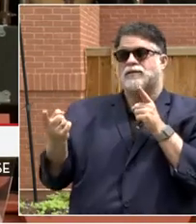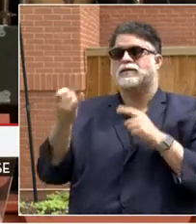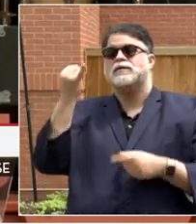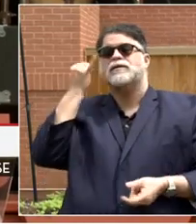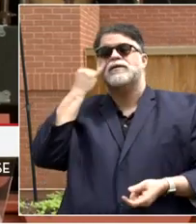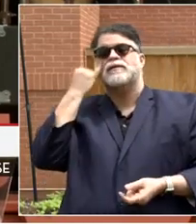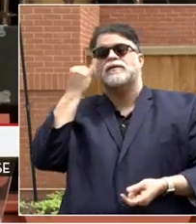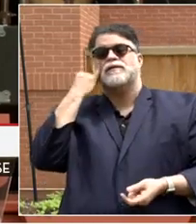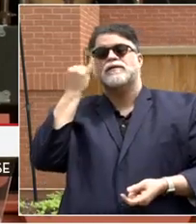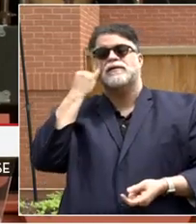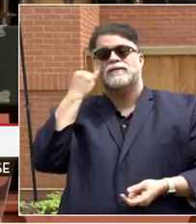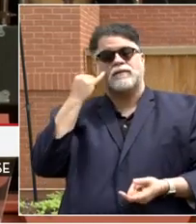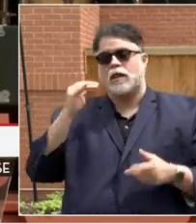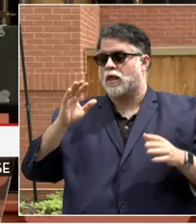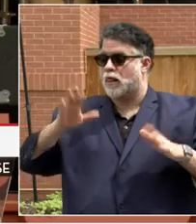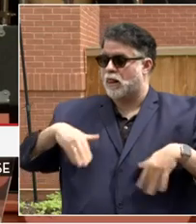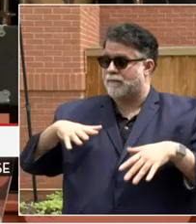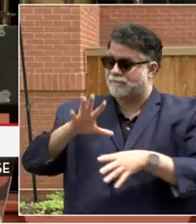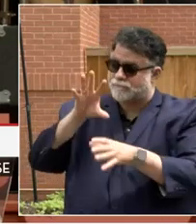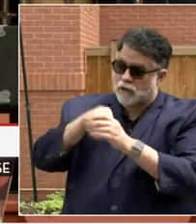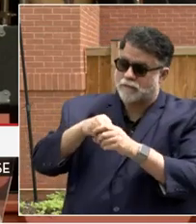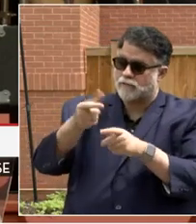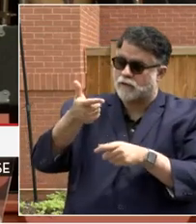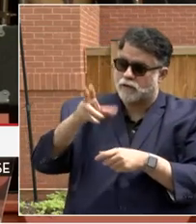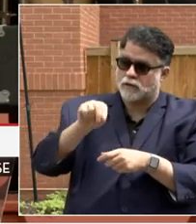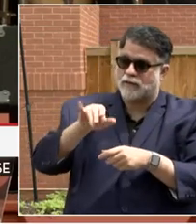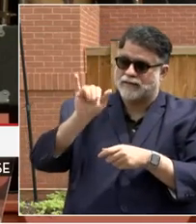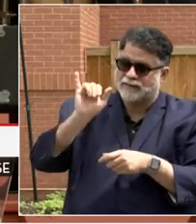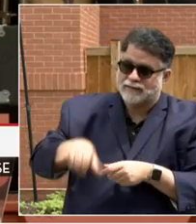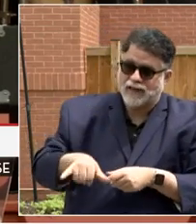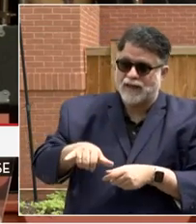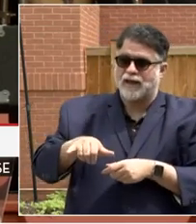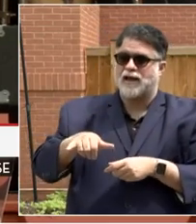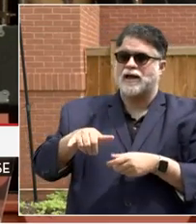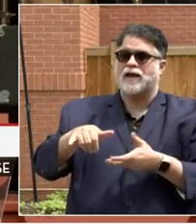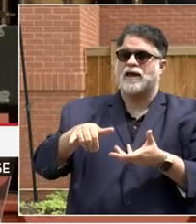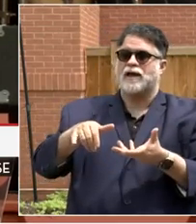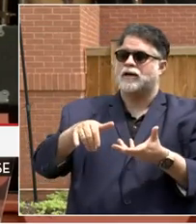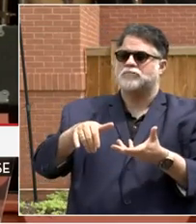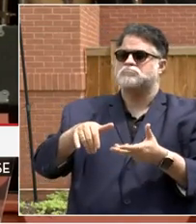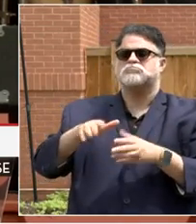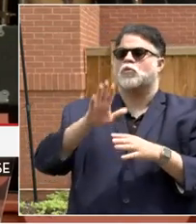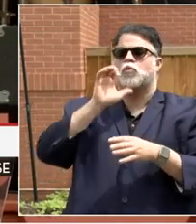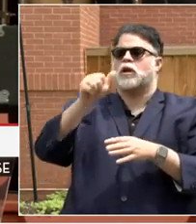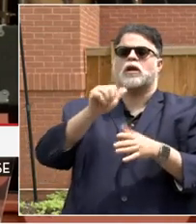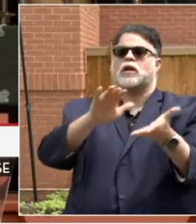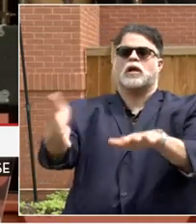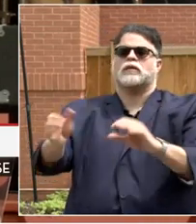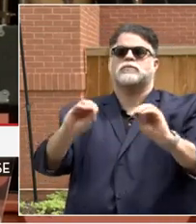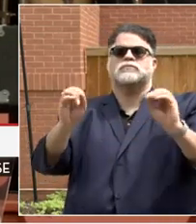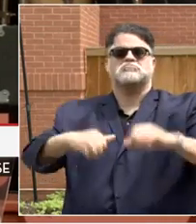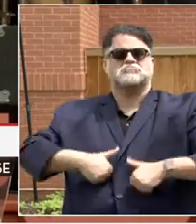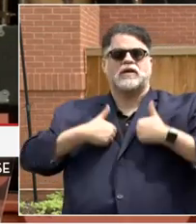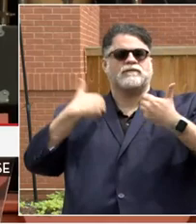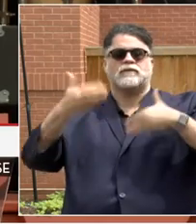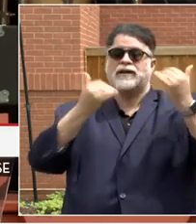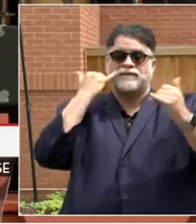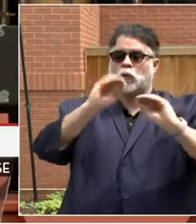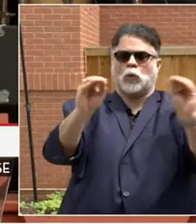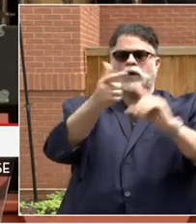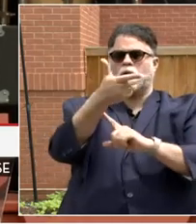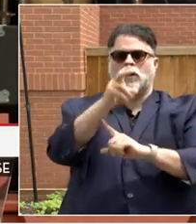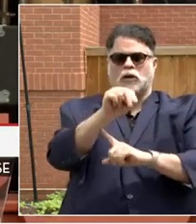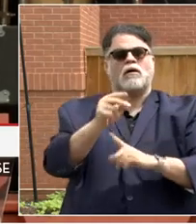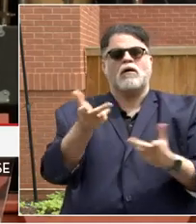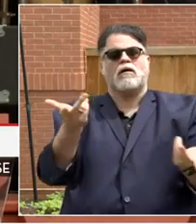involved, likely people would have lived to see another day. So removing guns from our community,